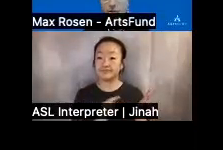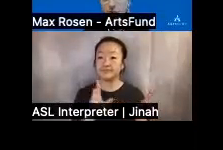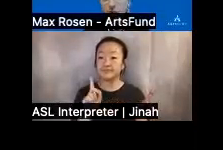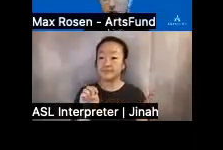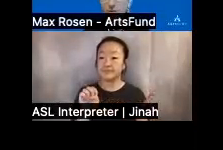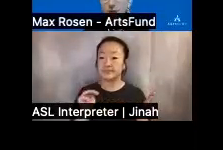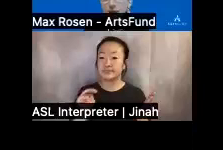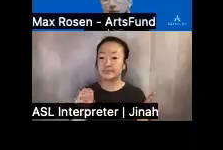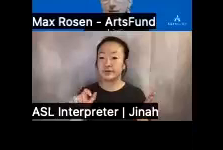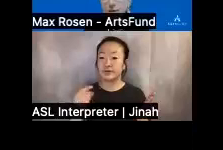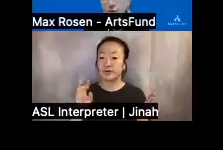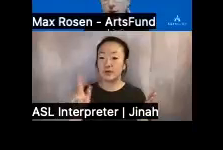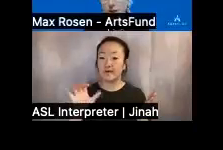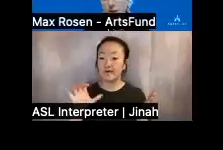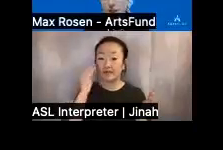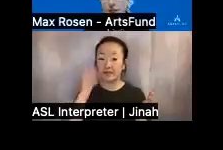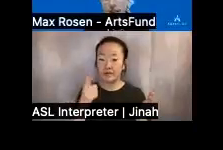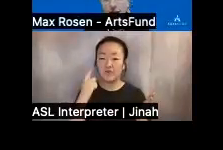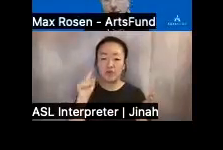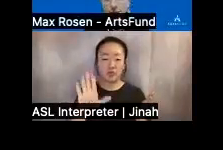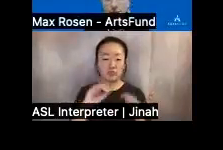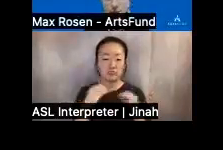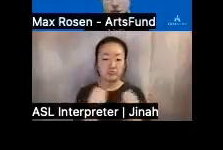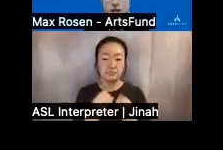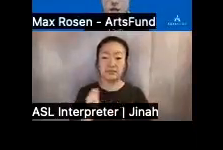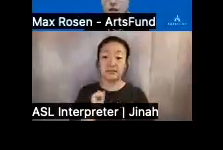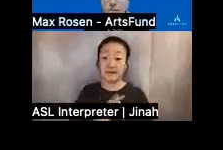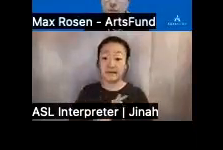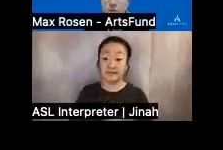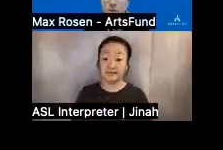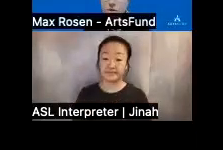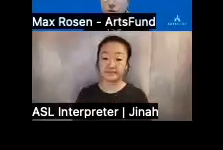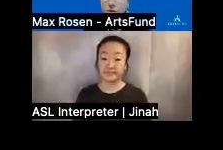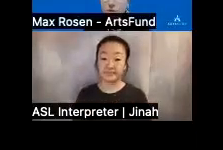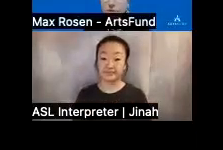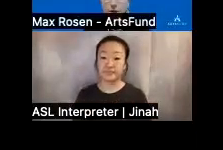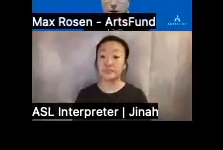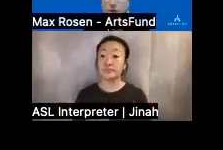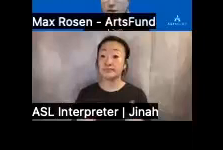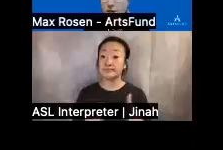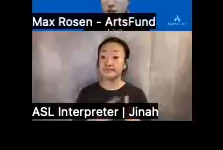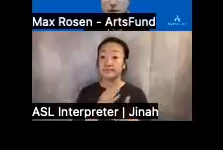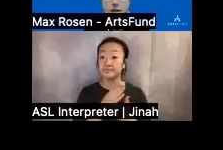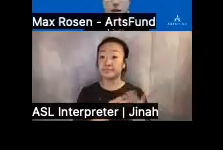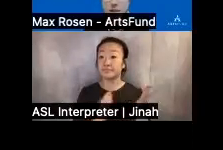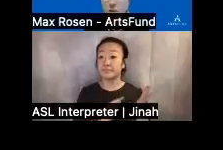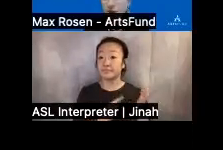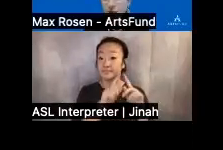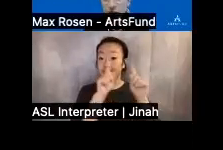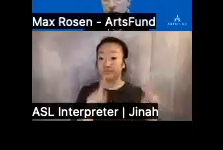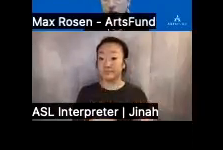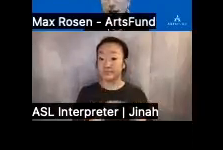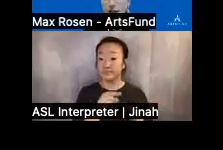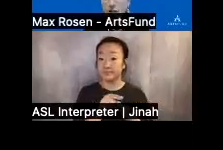demographic information on behalf of your organization's staff. So the first part of this